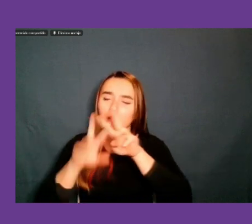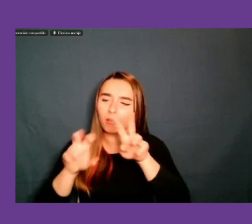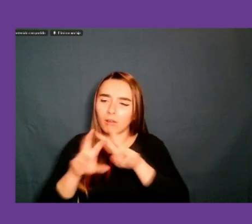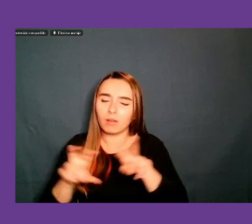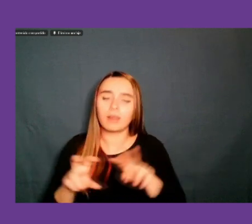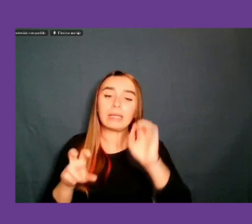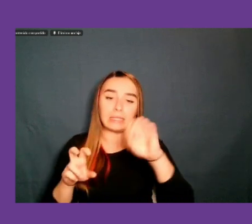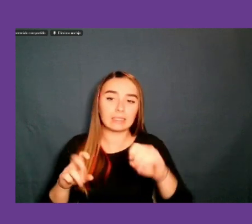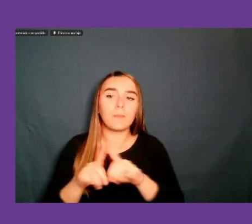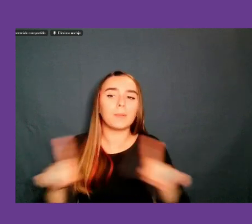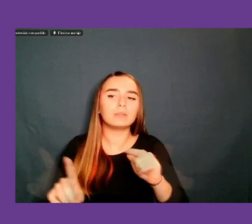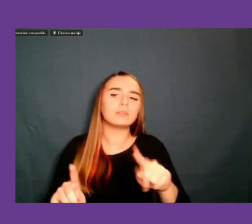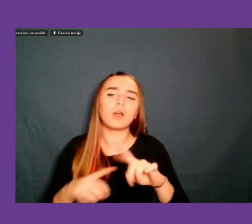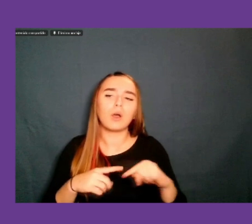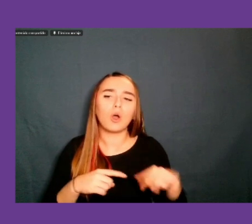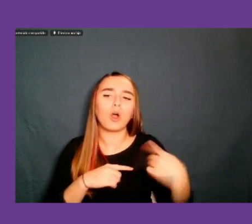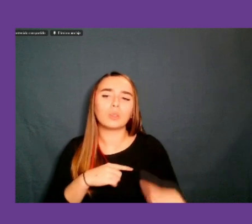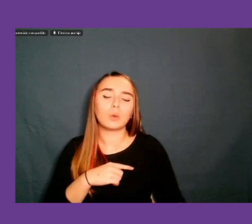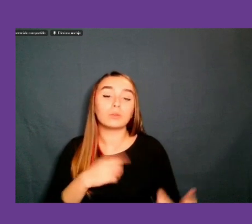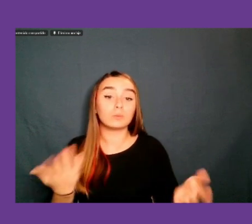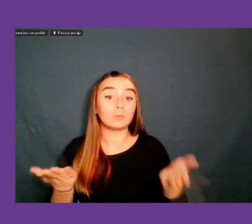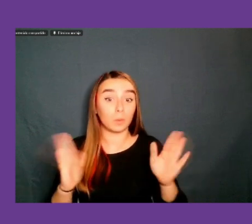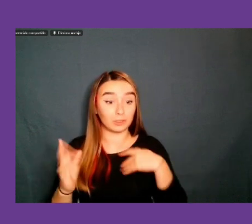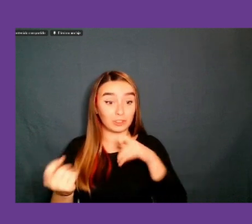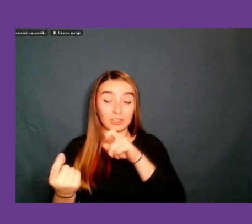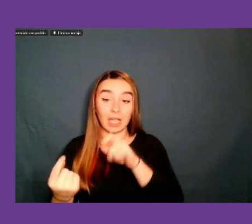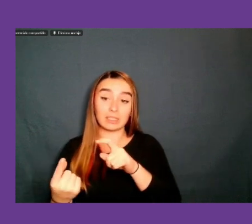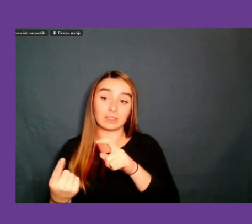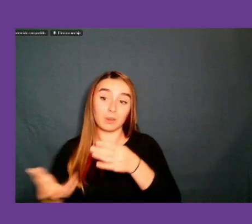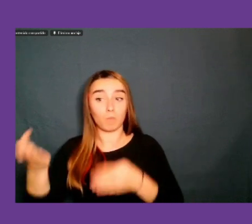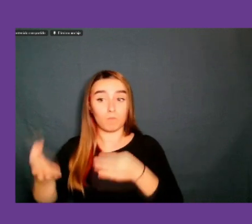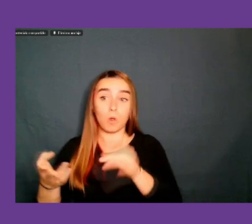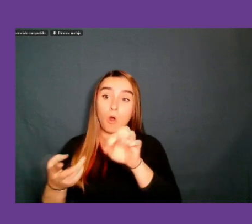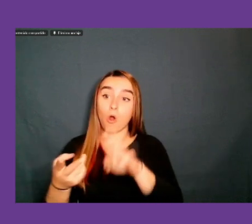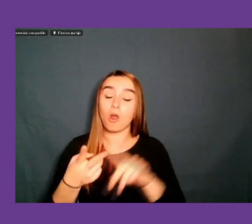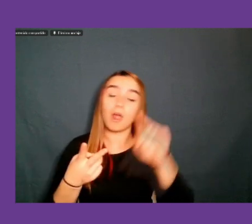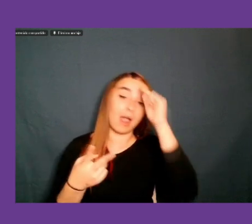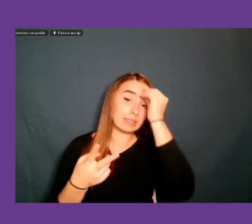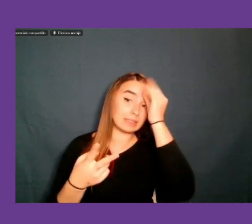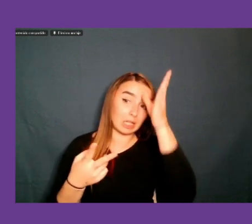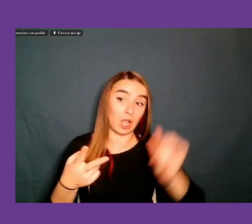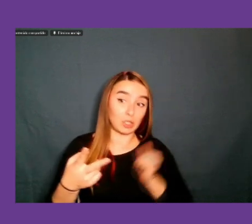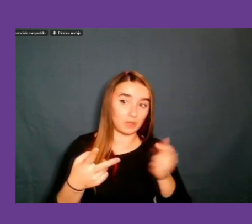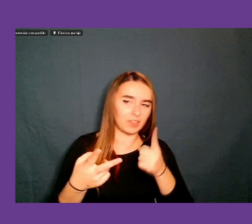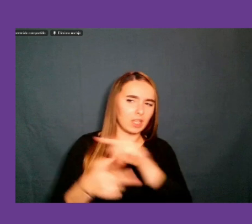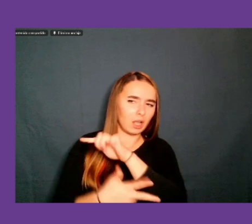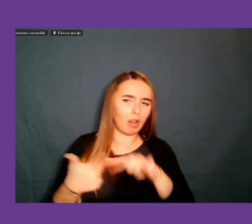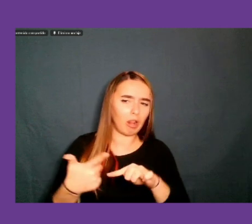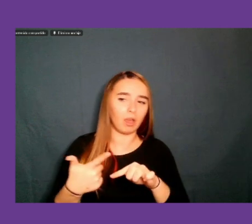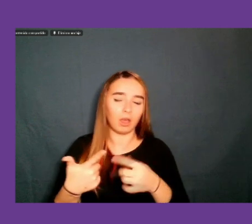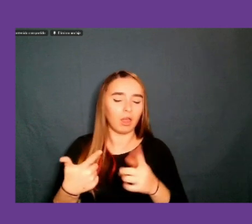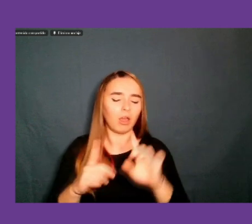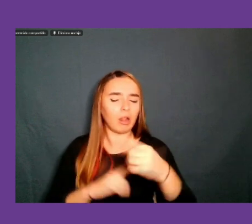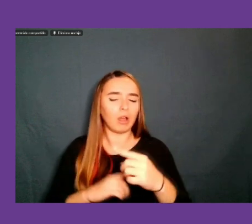are the consequences when we have chatbot and when we have artificial intelligence? And what are the consequences also for